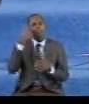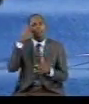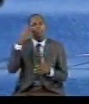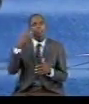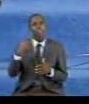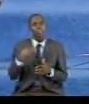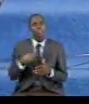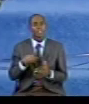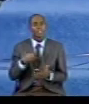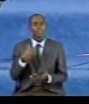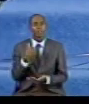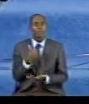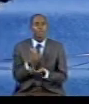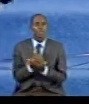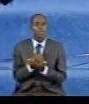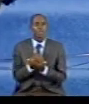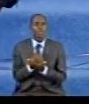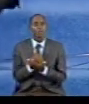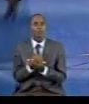Amen.